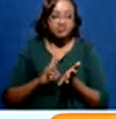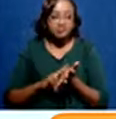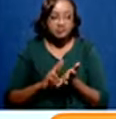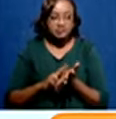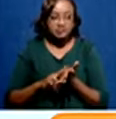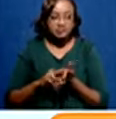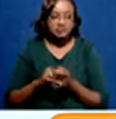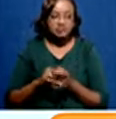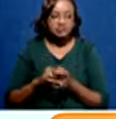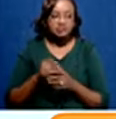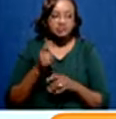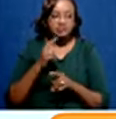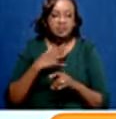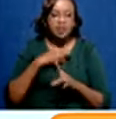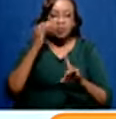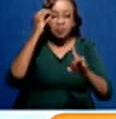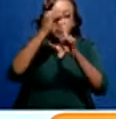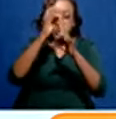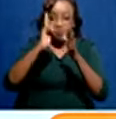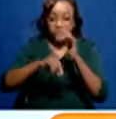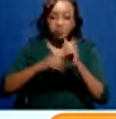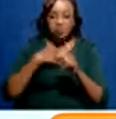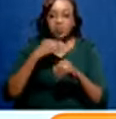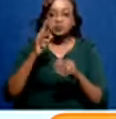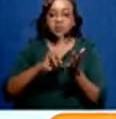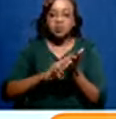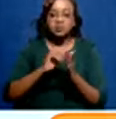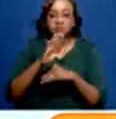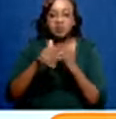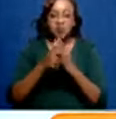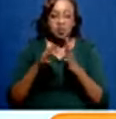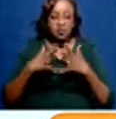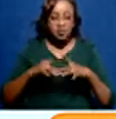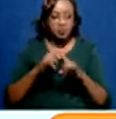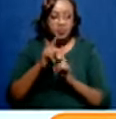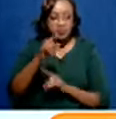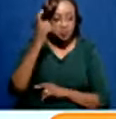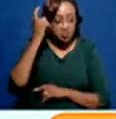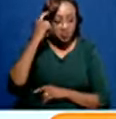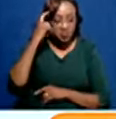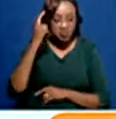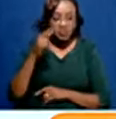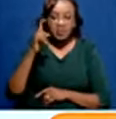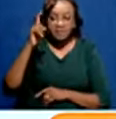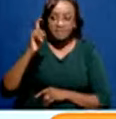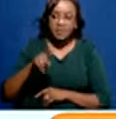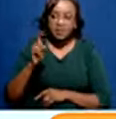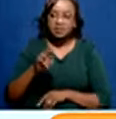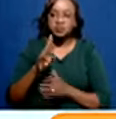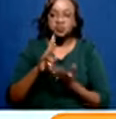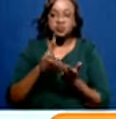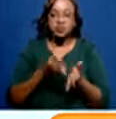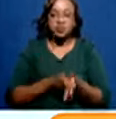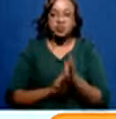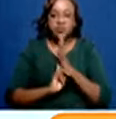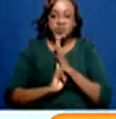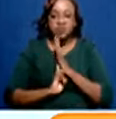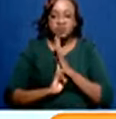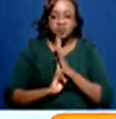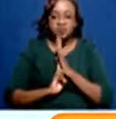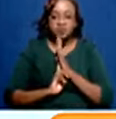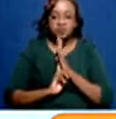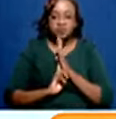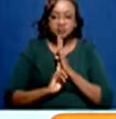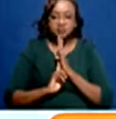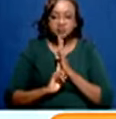is the objective, to register everybody within the country. You do remember that the mandatory requirement is one of the things that is subject to the court case, because we were